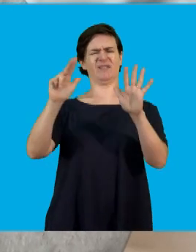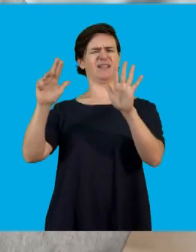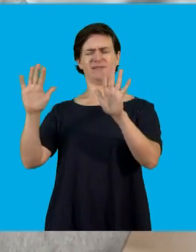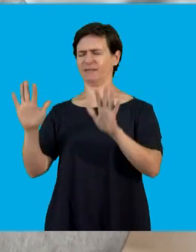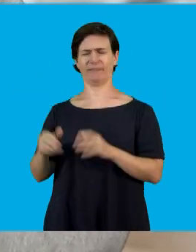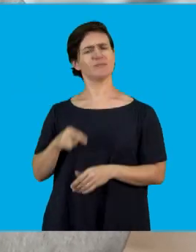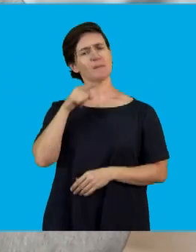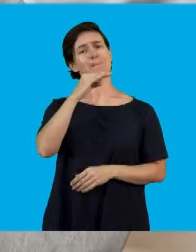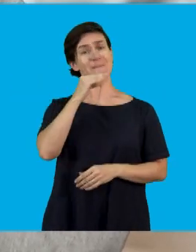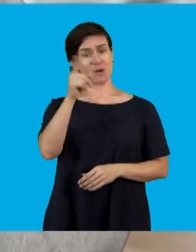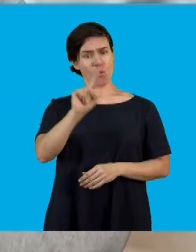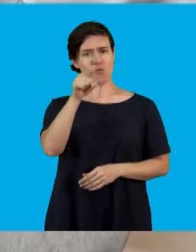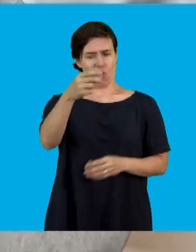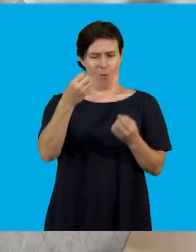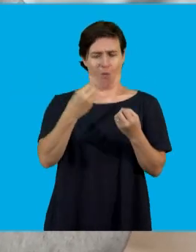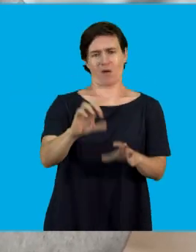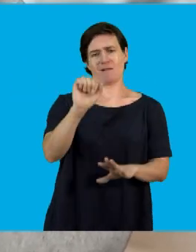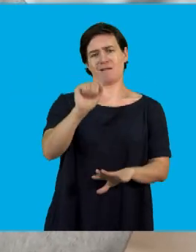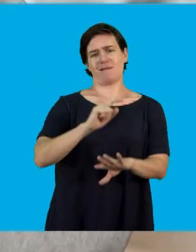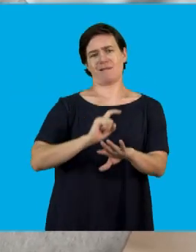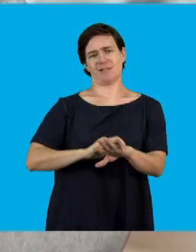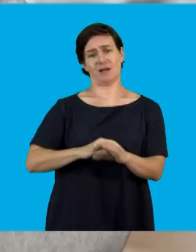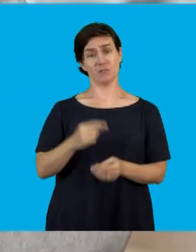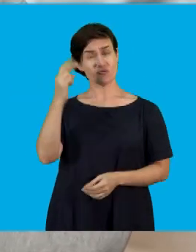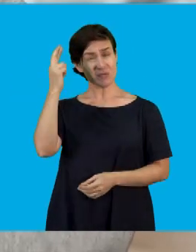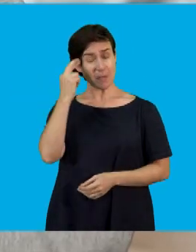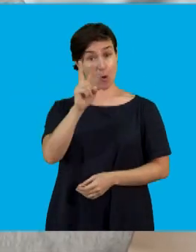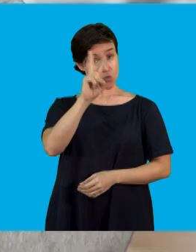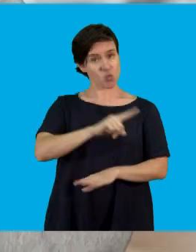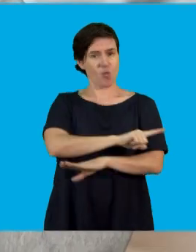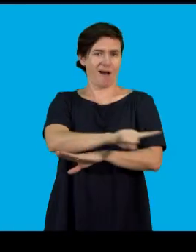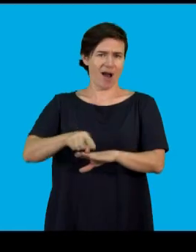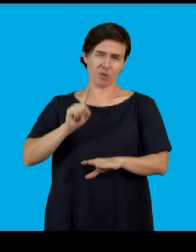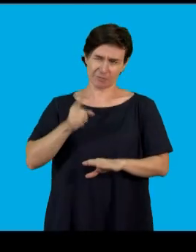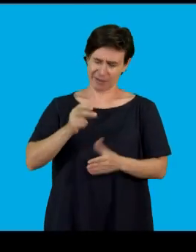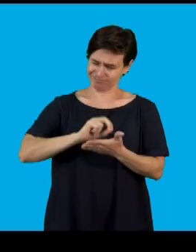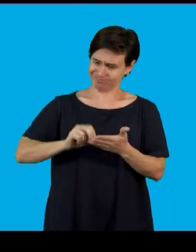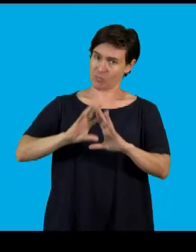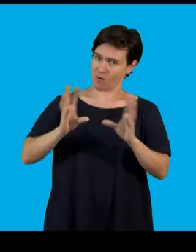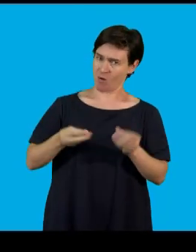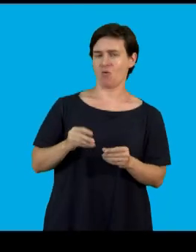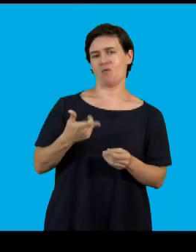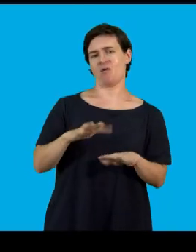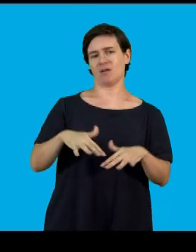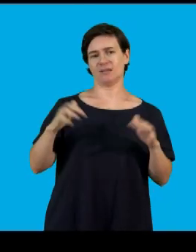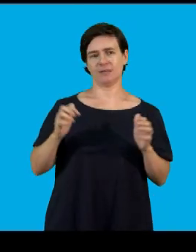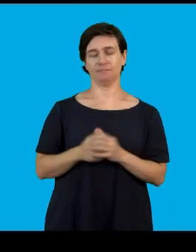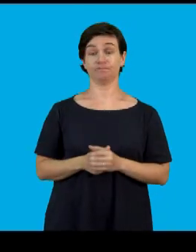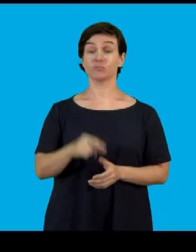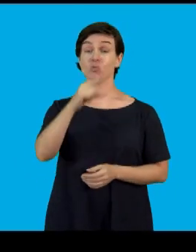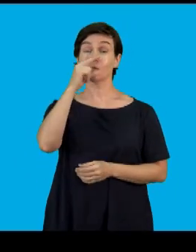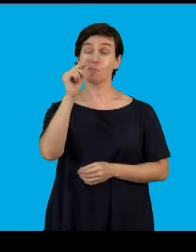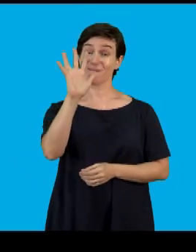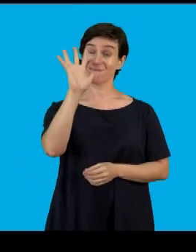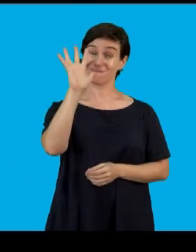them. So don't waste time, because remember, you only have 2 hours to complete this. So name, do not explain. They say name